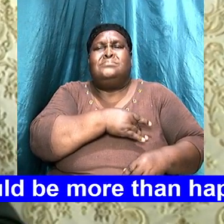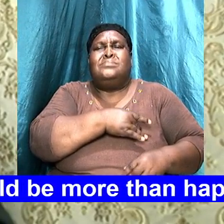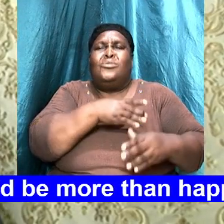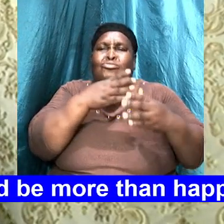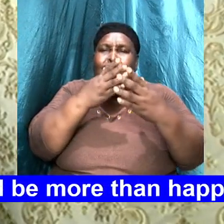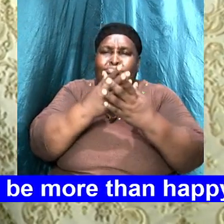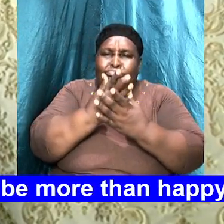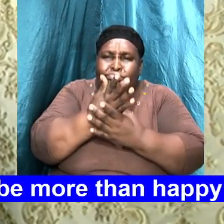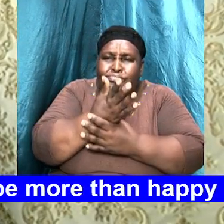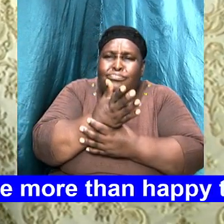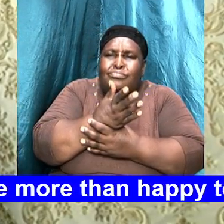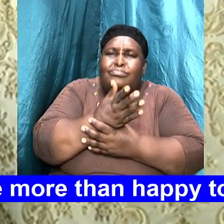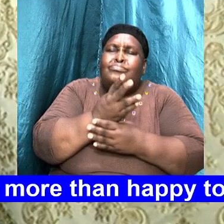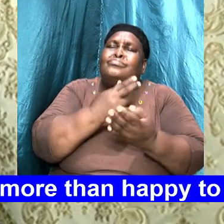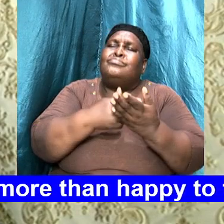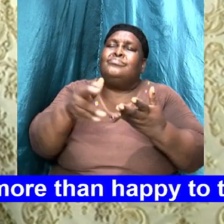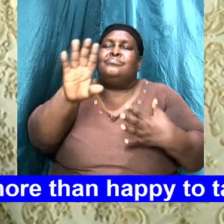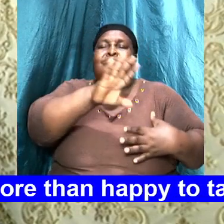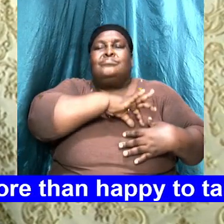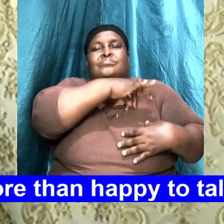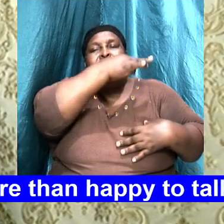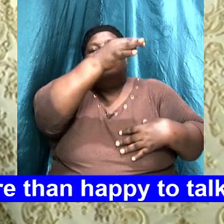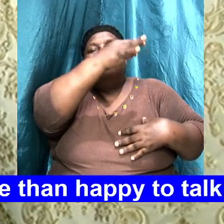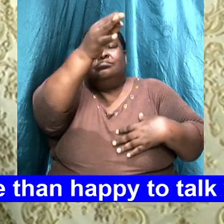through the Holy Ghost